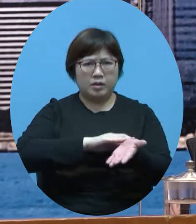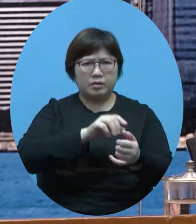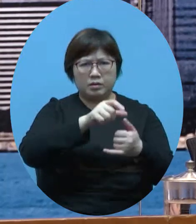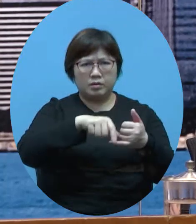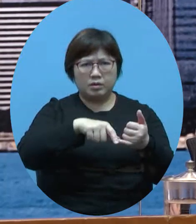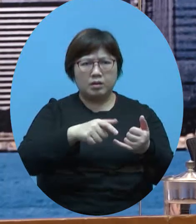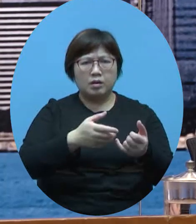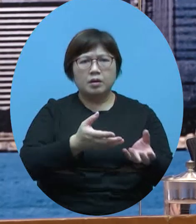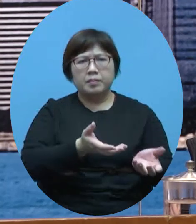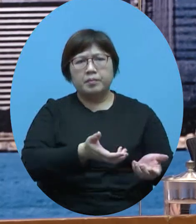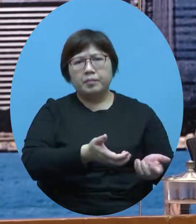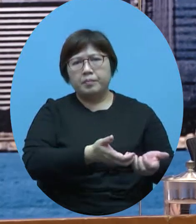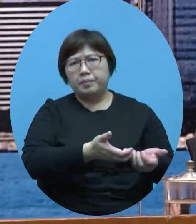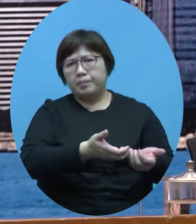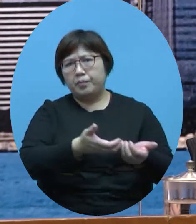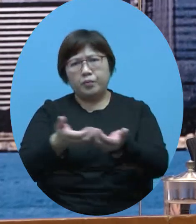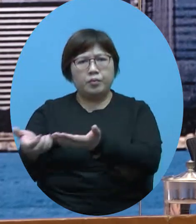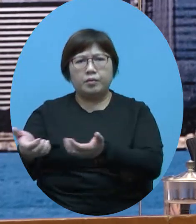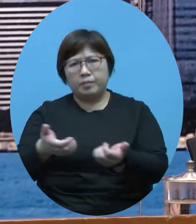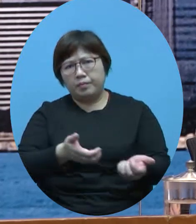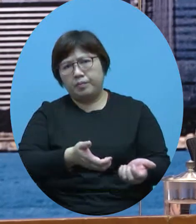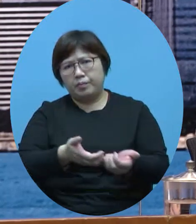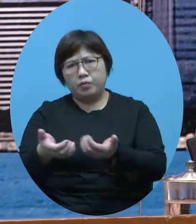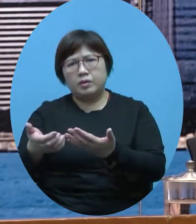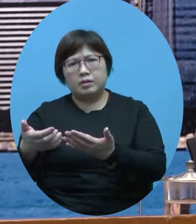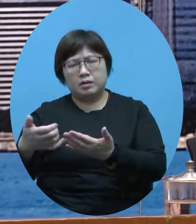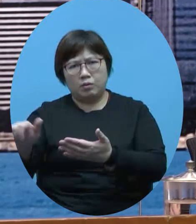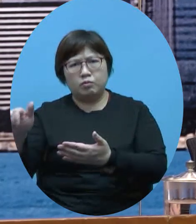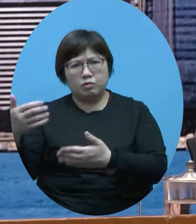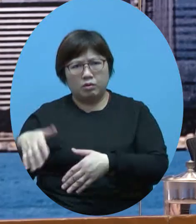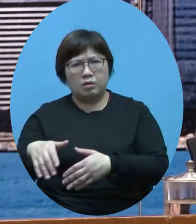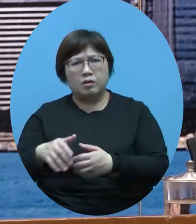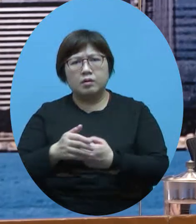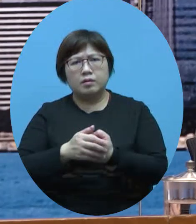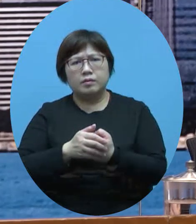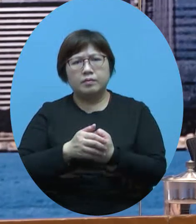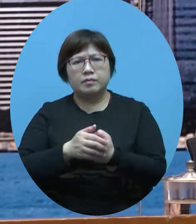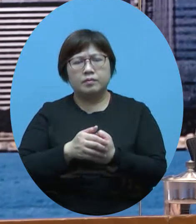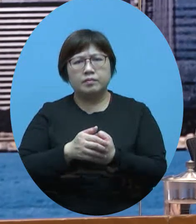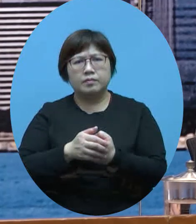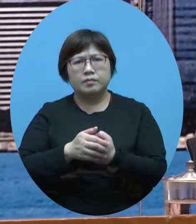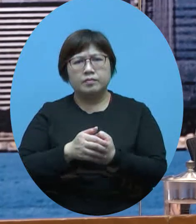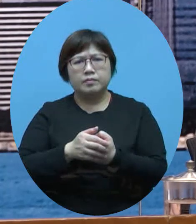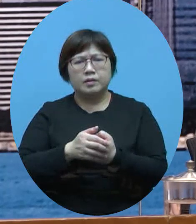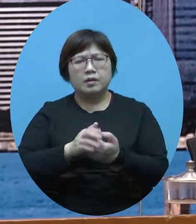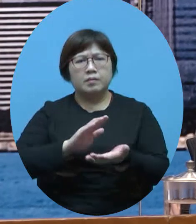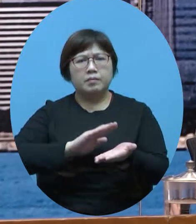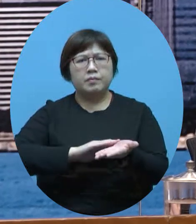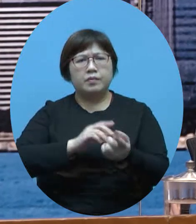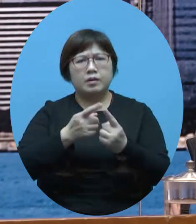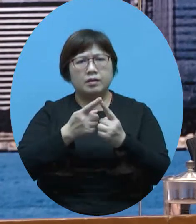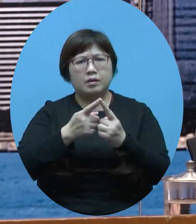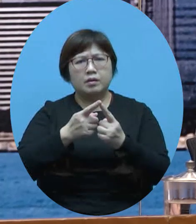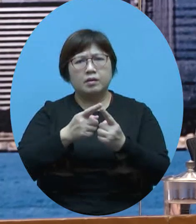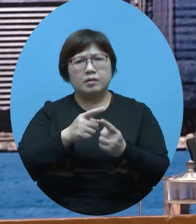kept that patient in frozen ward for continuation of observation and isolation. We took